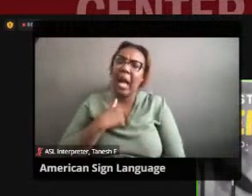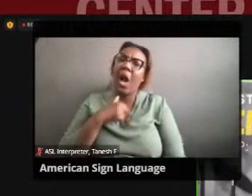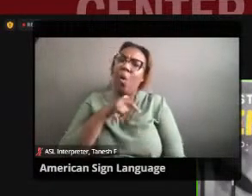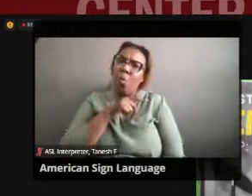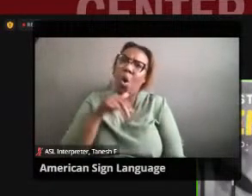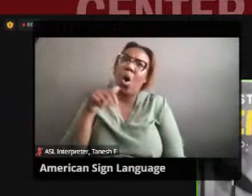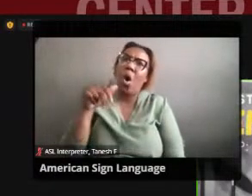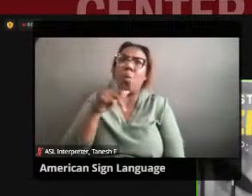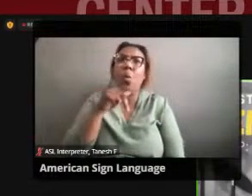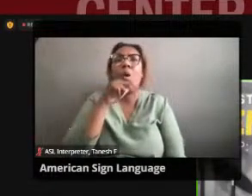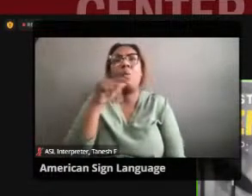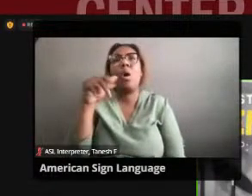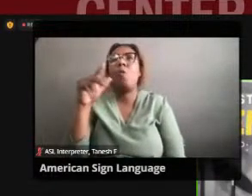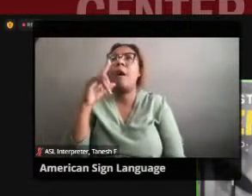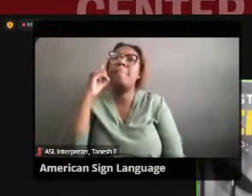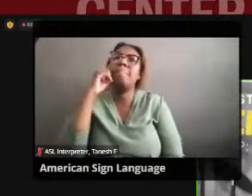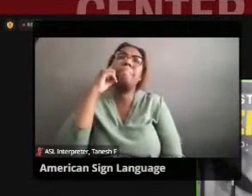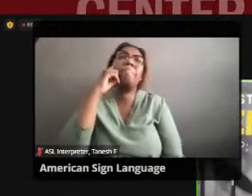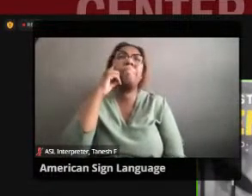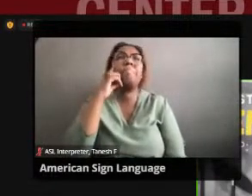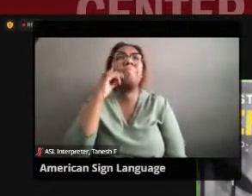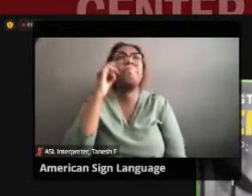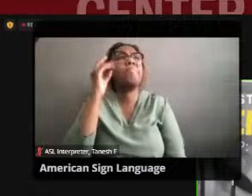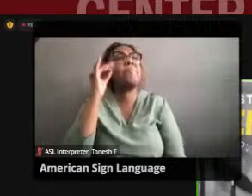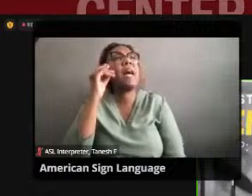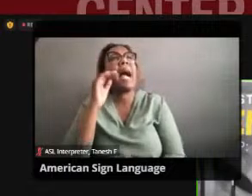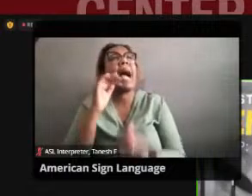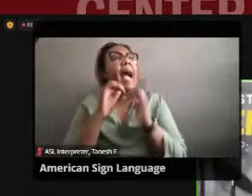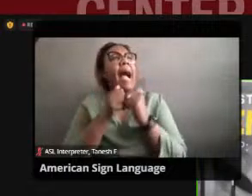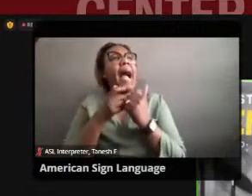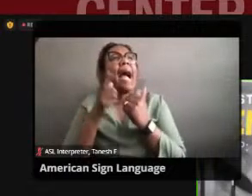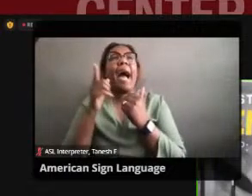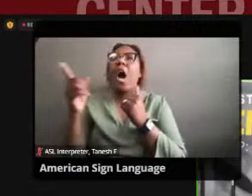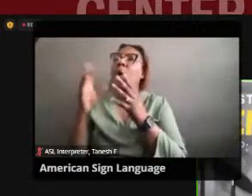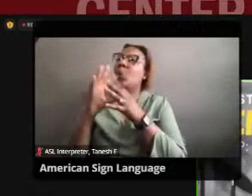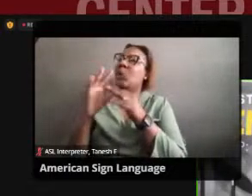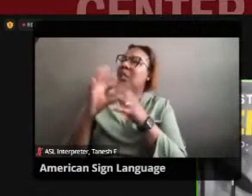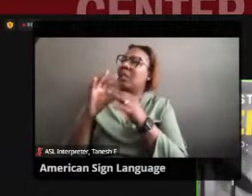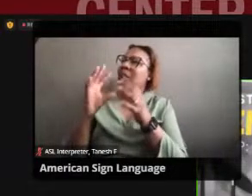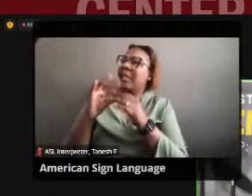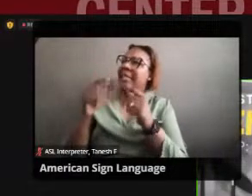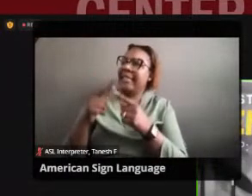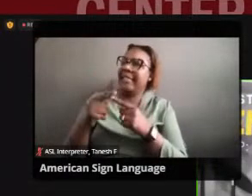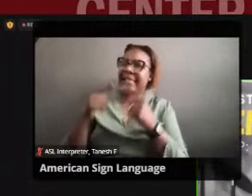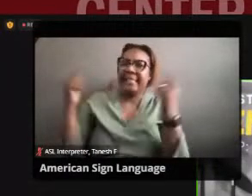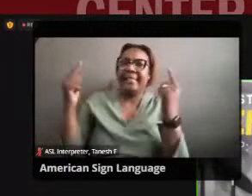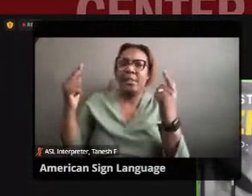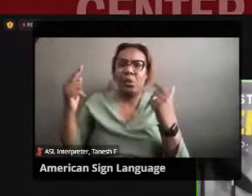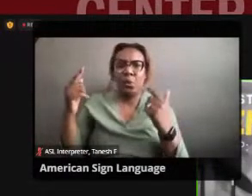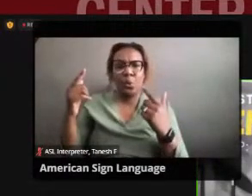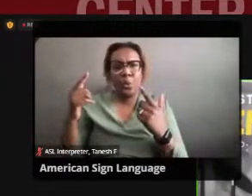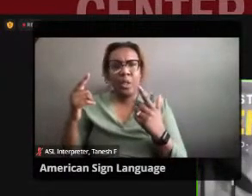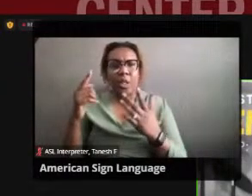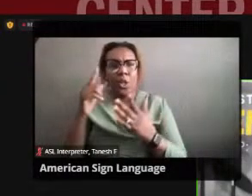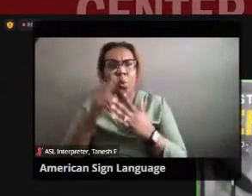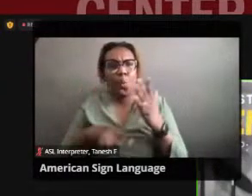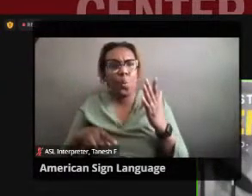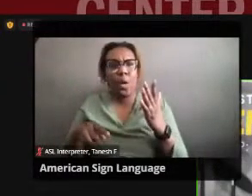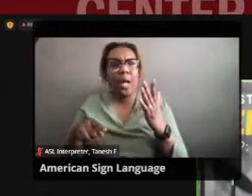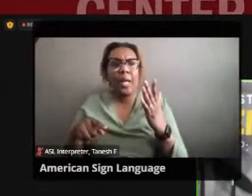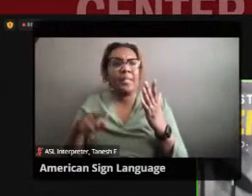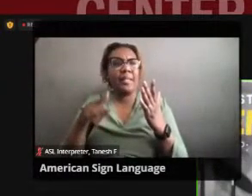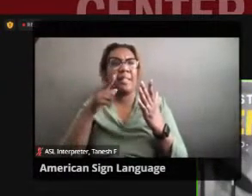and thinking to myself, how do the narrators disagree over what light said about a